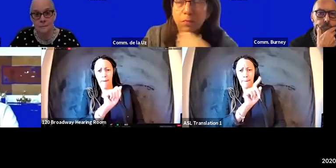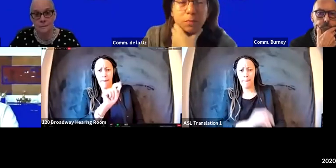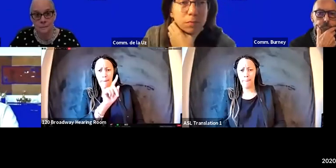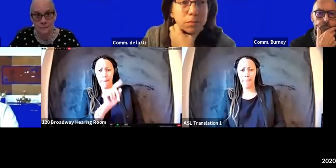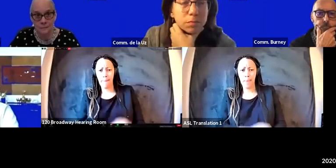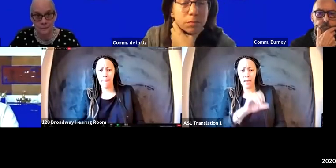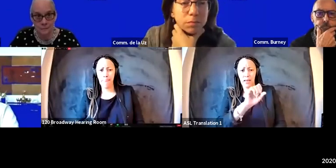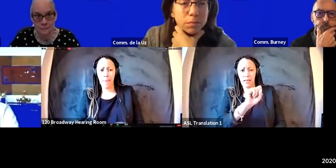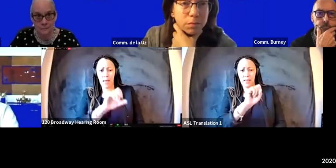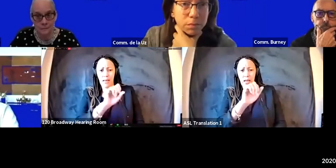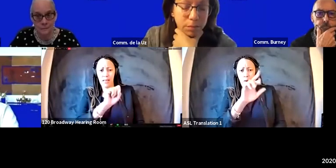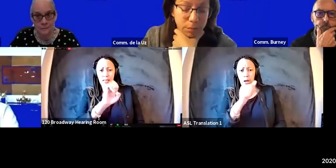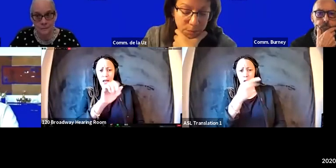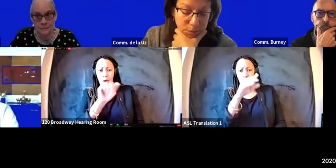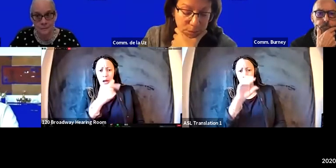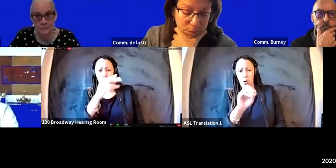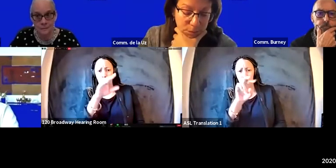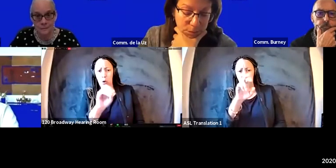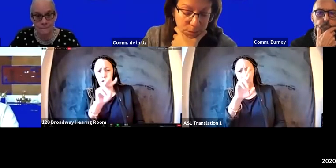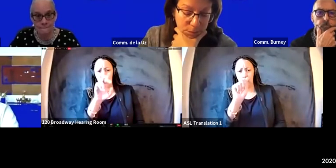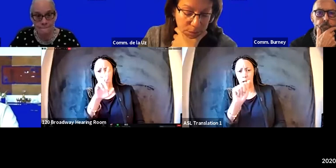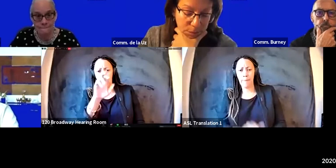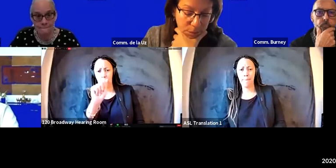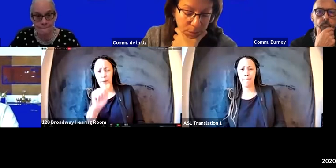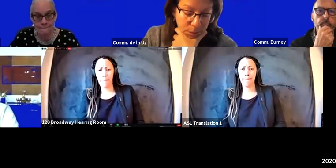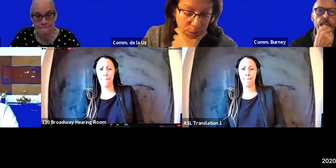Sergio Vieira is our next speaker.